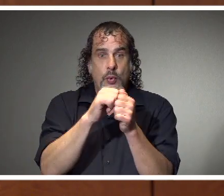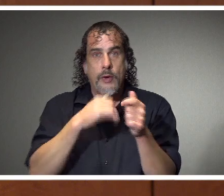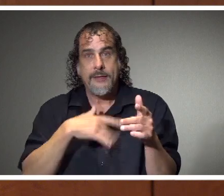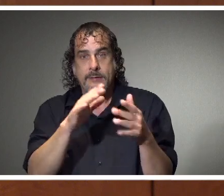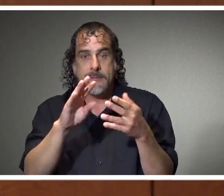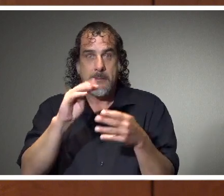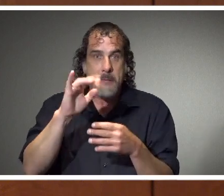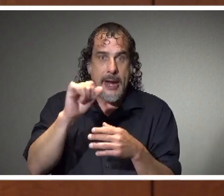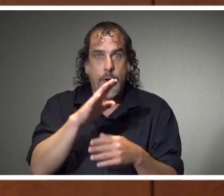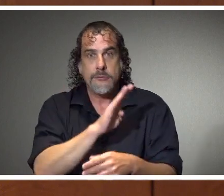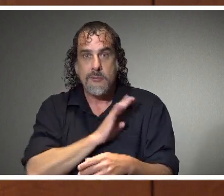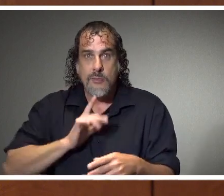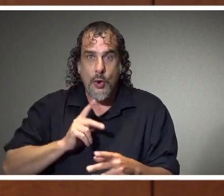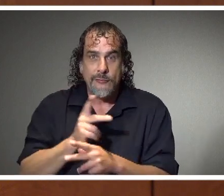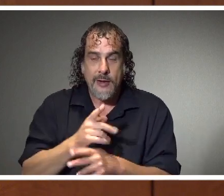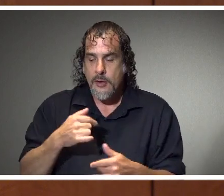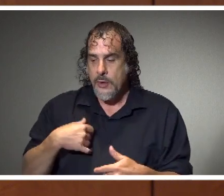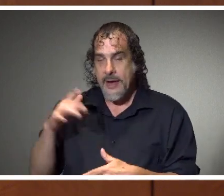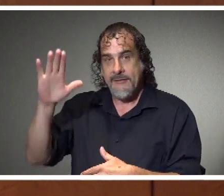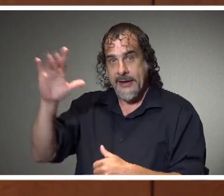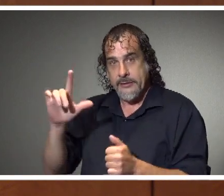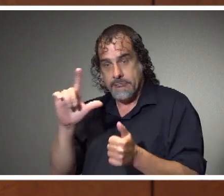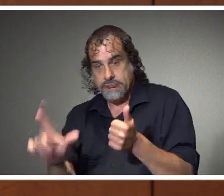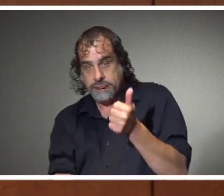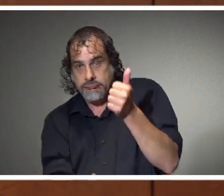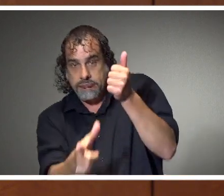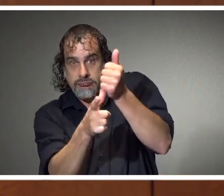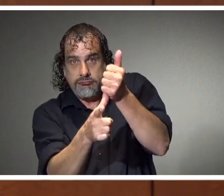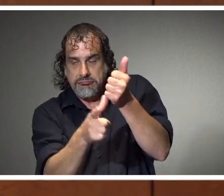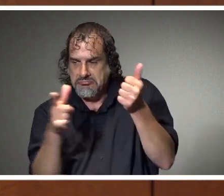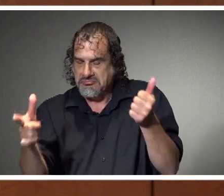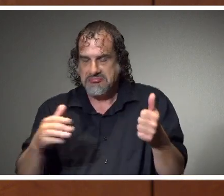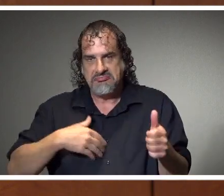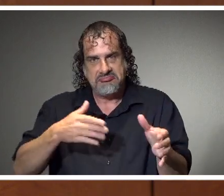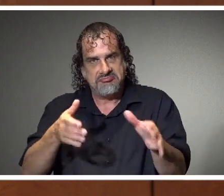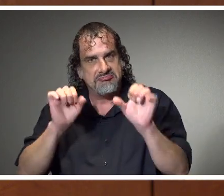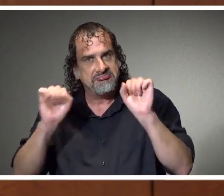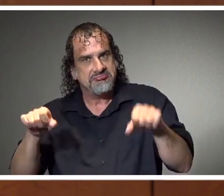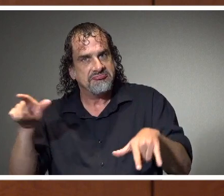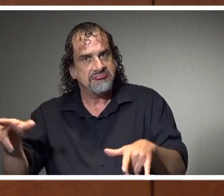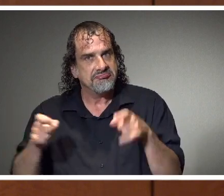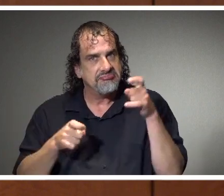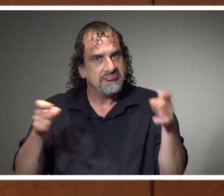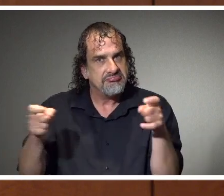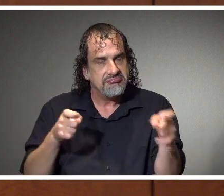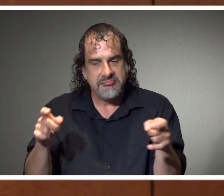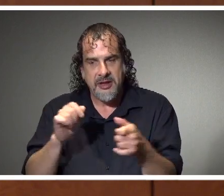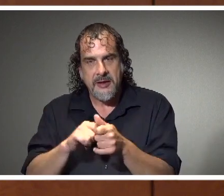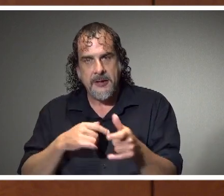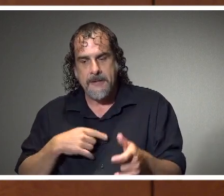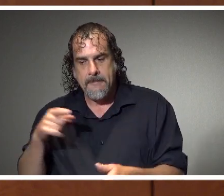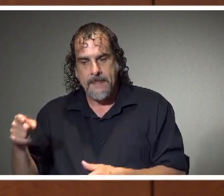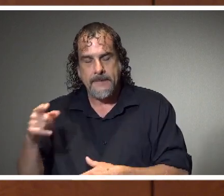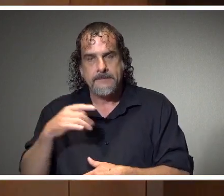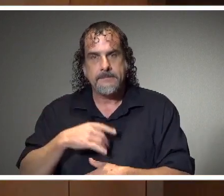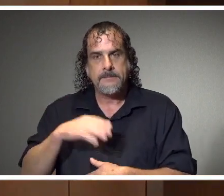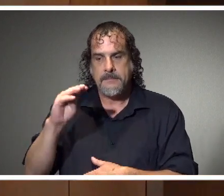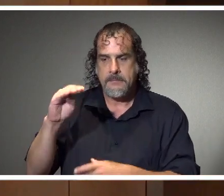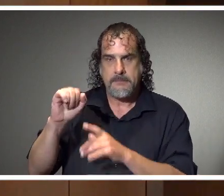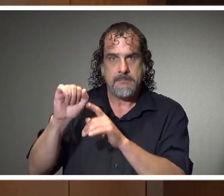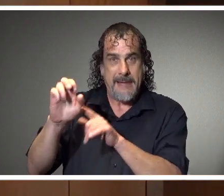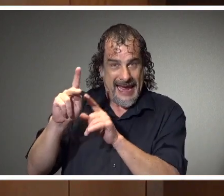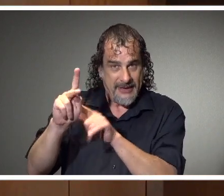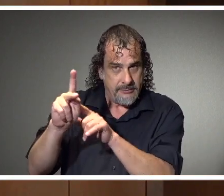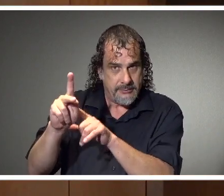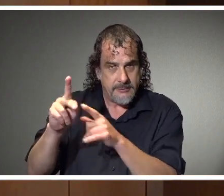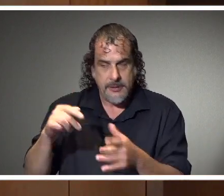his very, very capable number 2 in charge over at the Mississippi Emergency Management Agency, Mac.